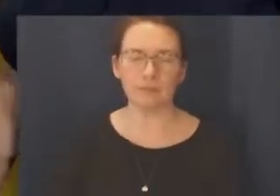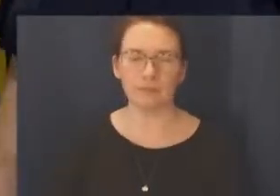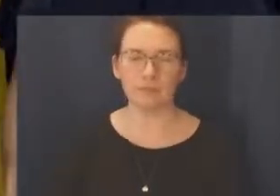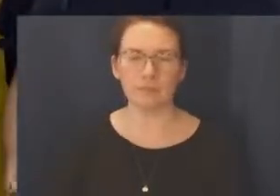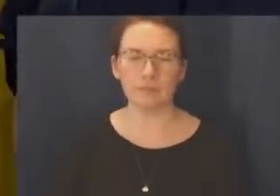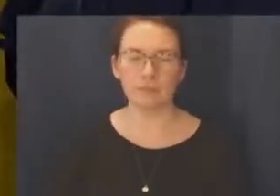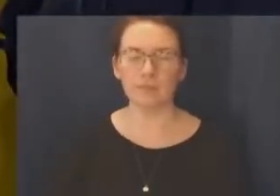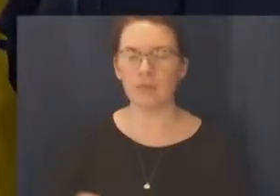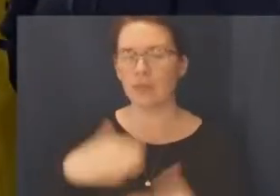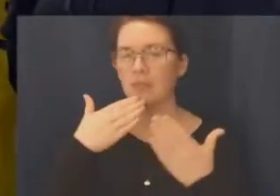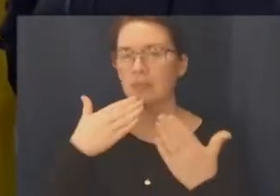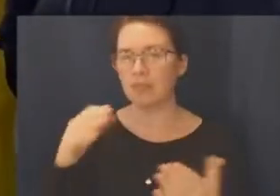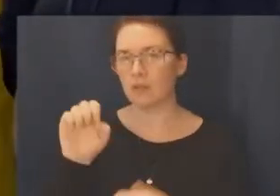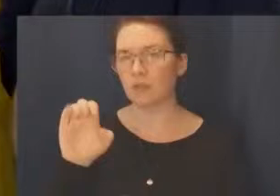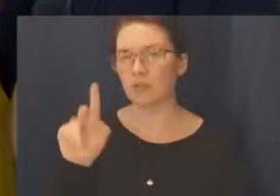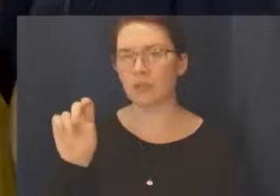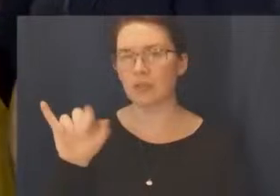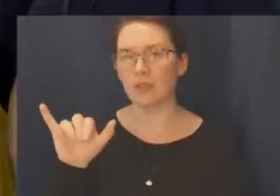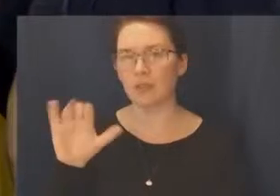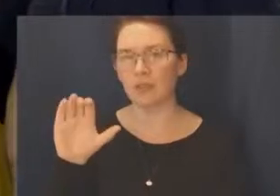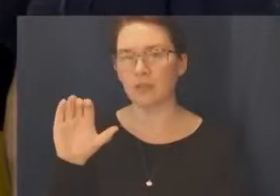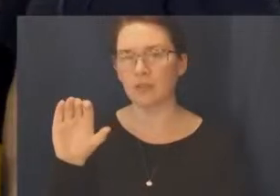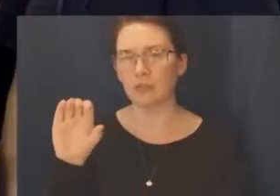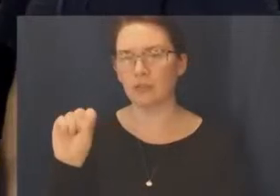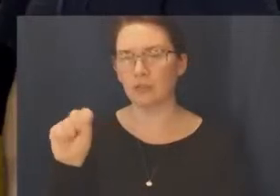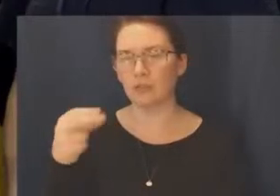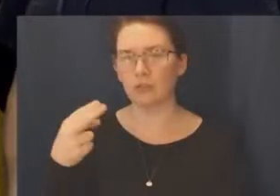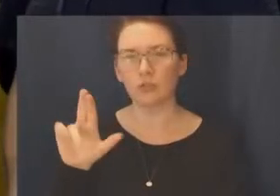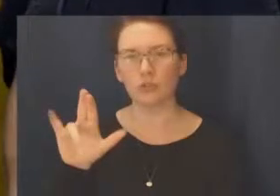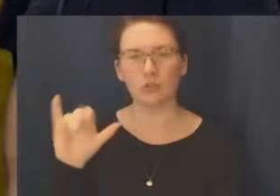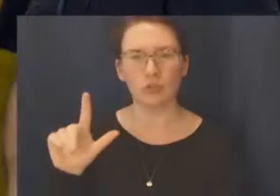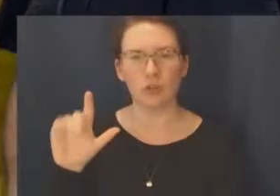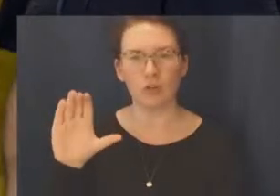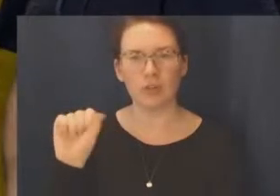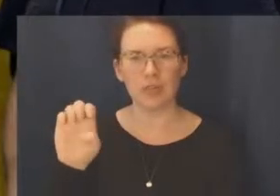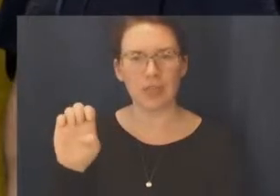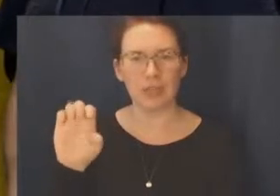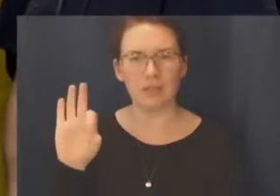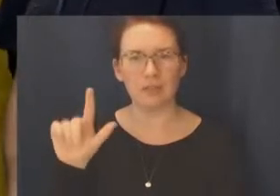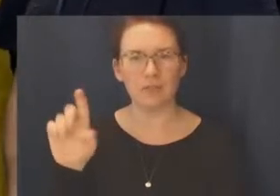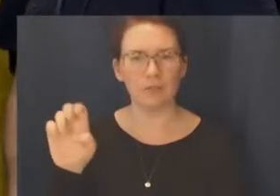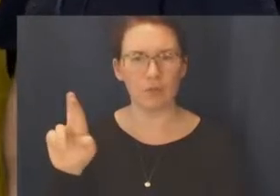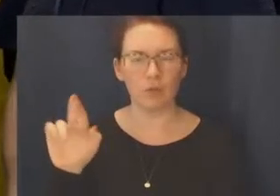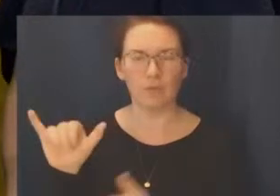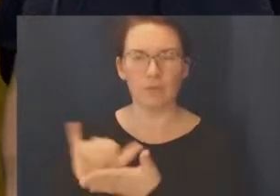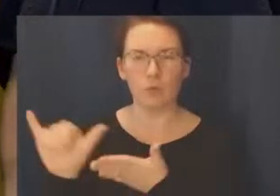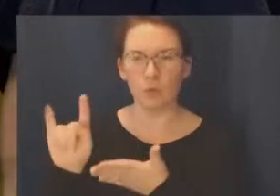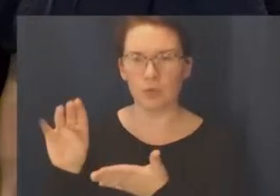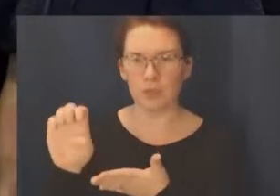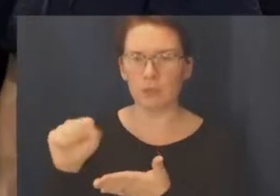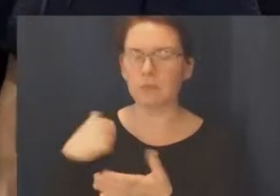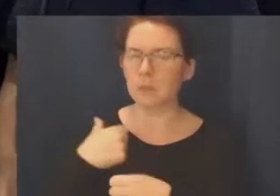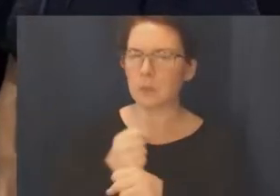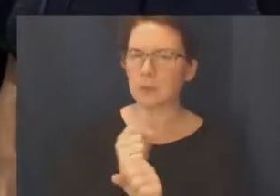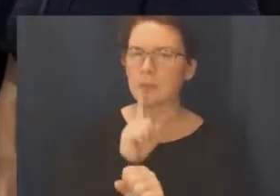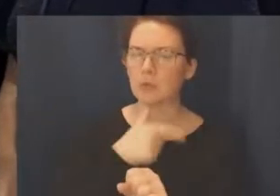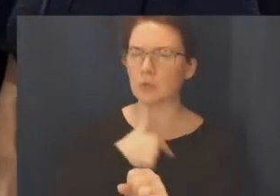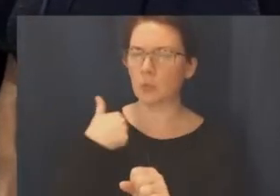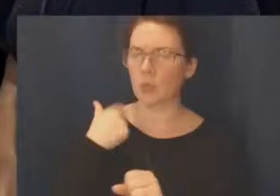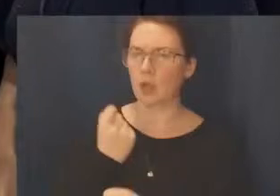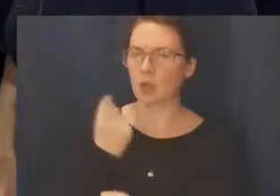Thank you, Secretary Kennedy. Cheryl Gay Stolberg from the New York Times. I just want to make sure we understand the parameters of this agreement with the